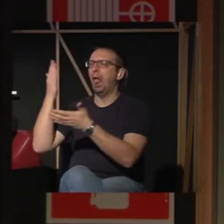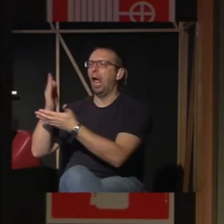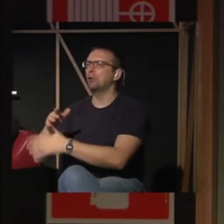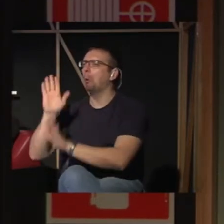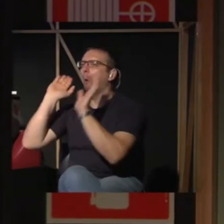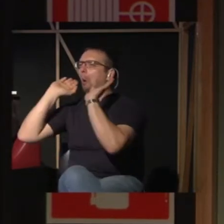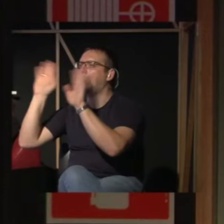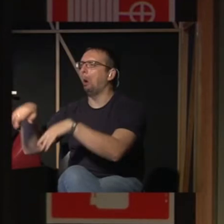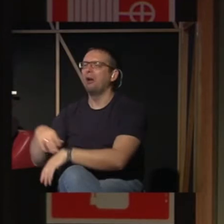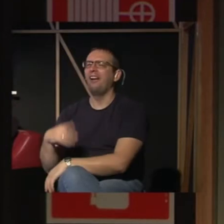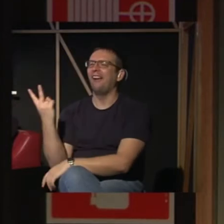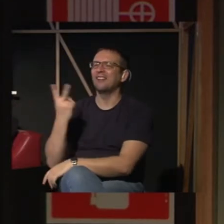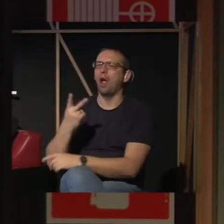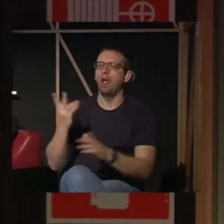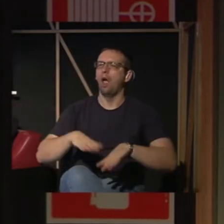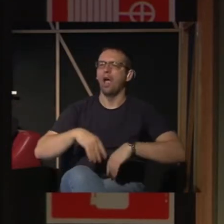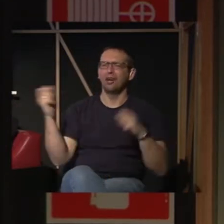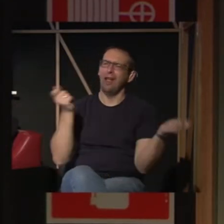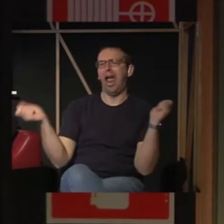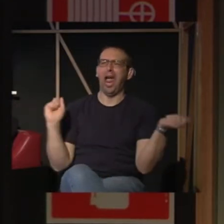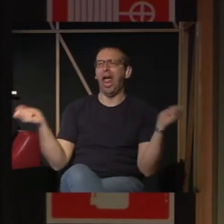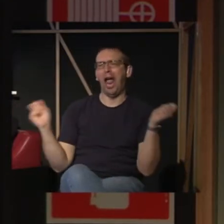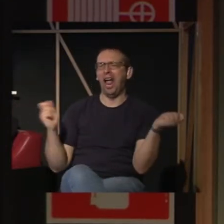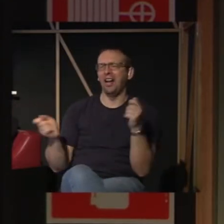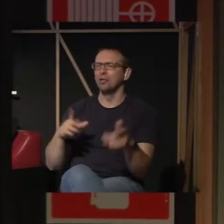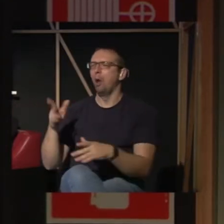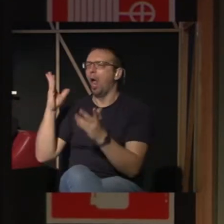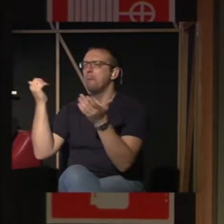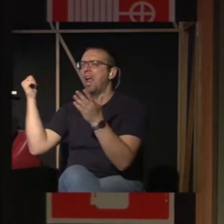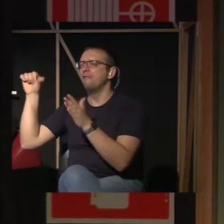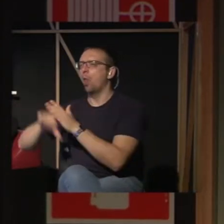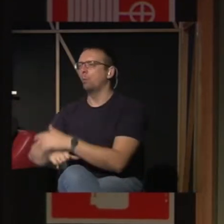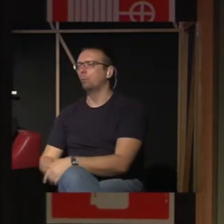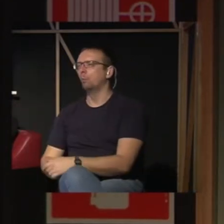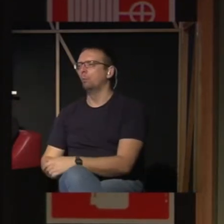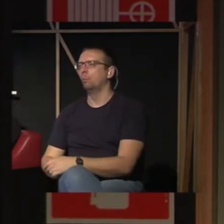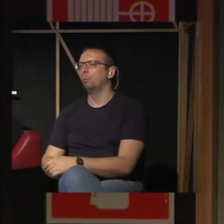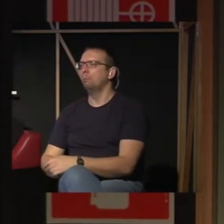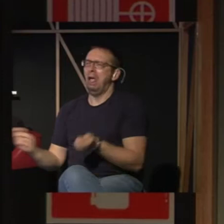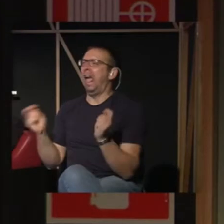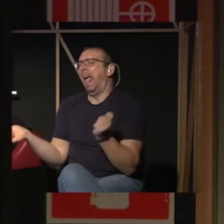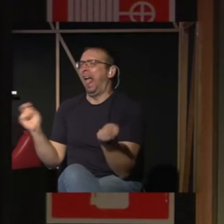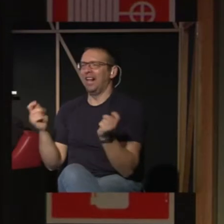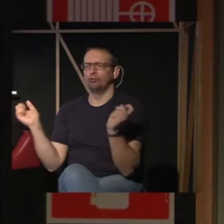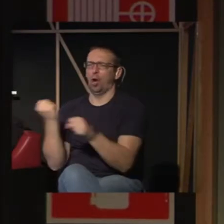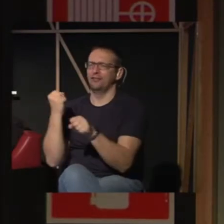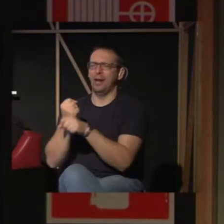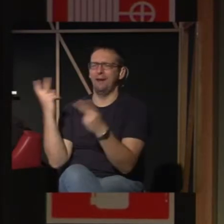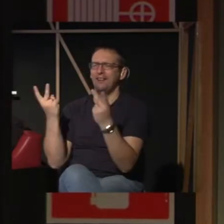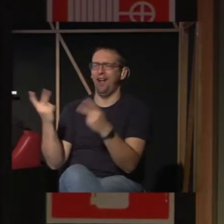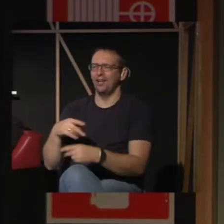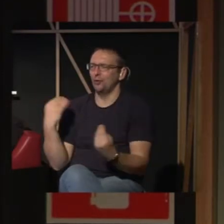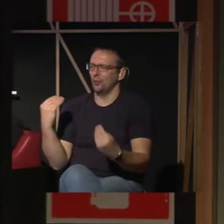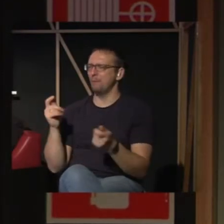whole tournament. But this is actually in the beginning, and it's a photo of a Russian wheelchair user who took a photo